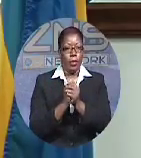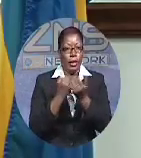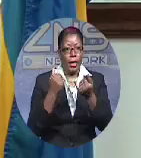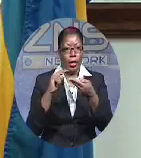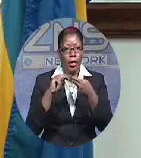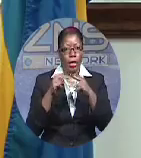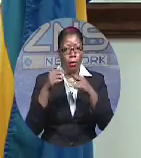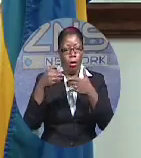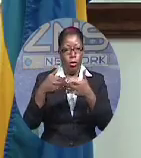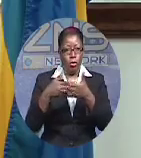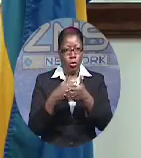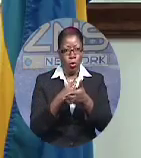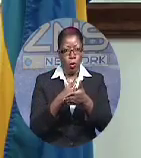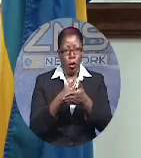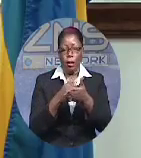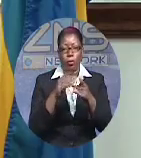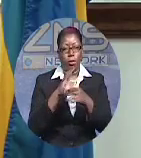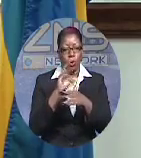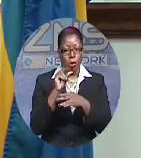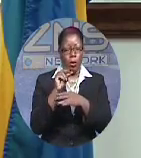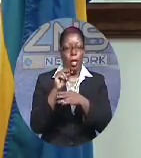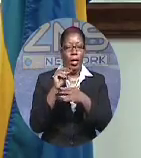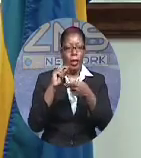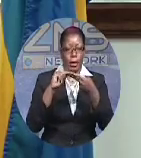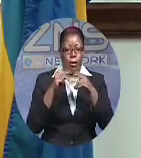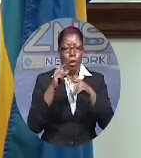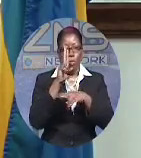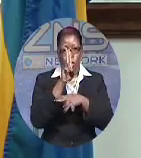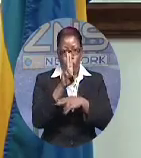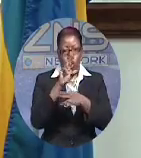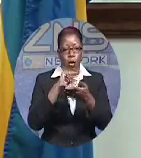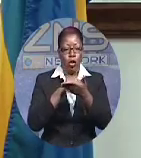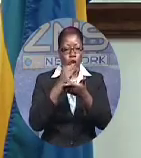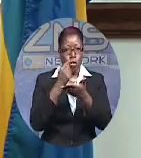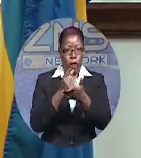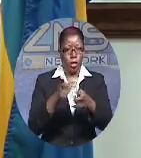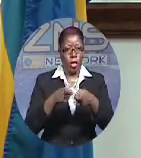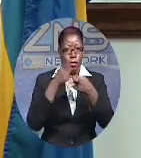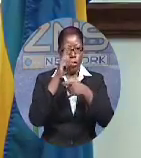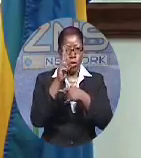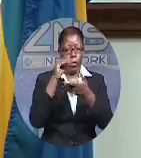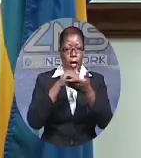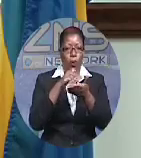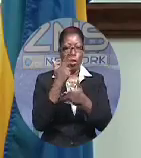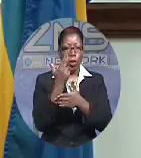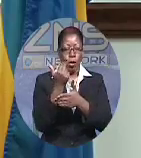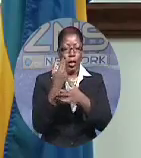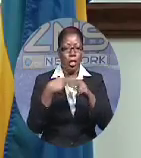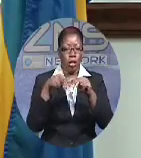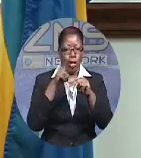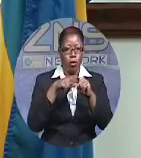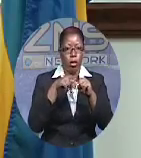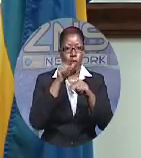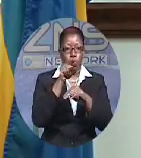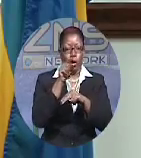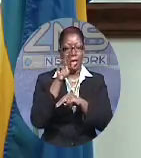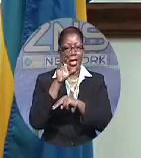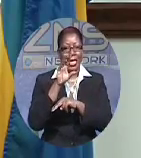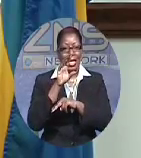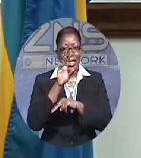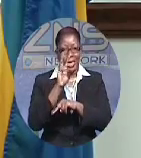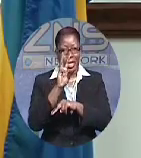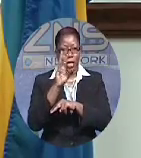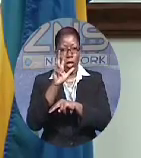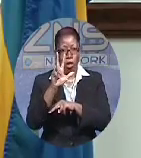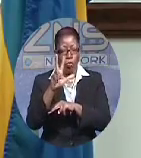number of U grades, which is below the acceptable level, awarded in 2013 has increased by